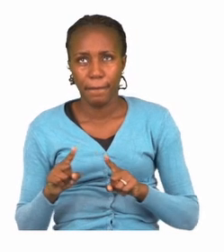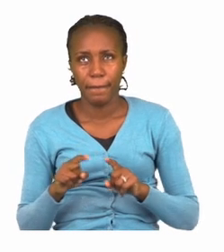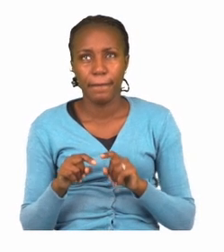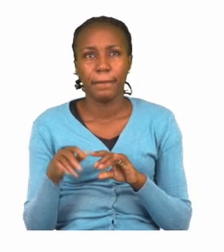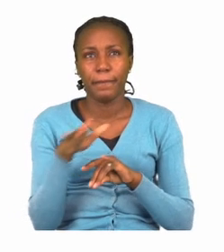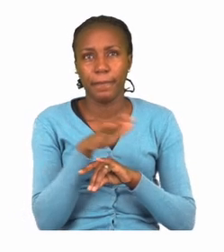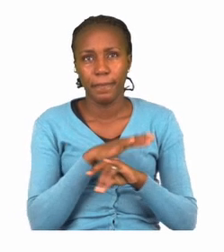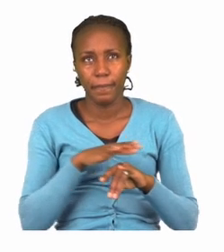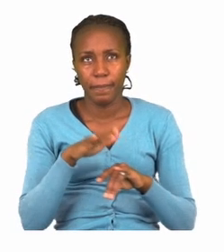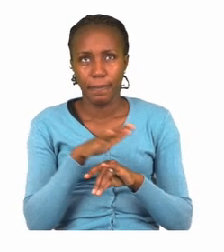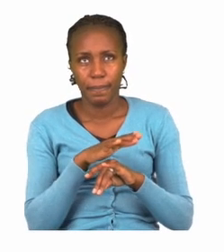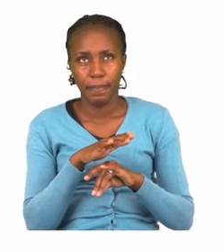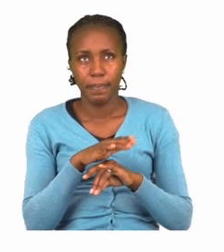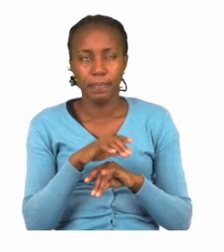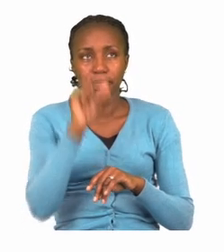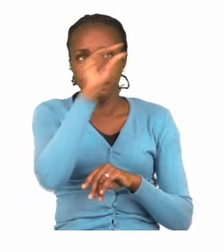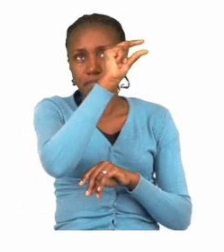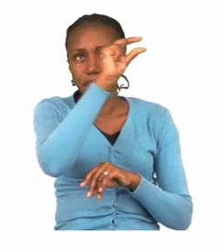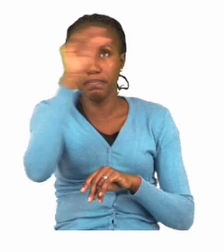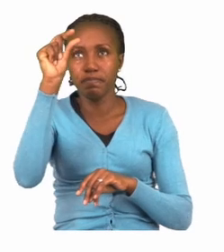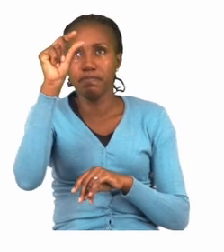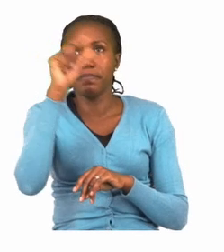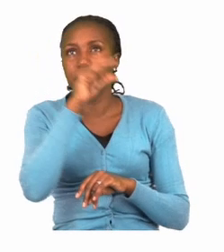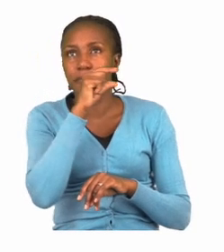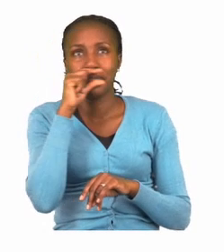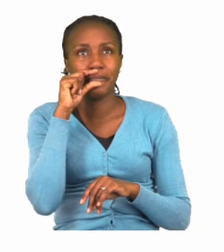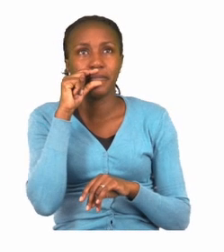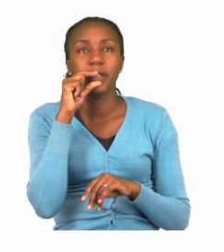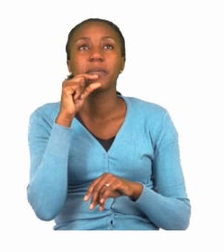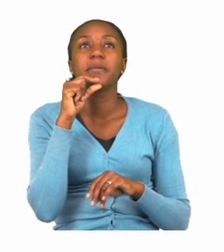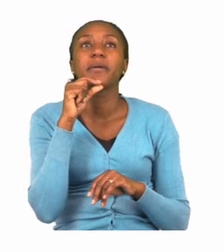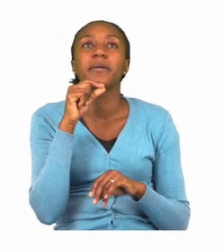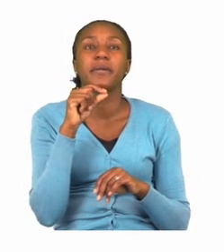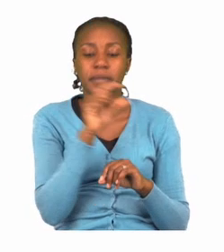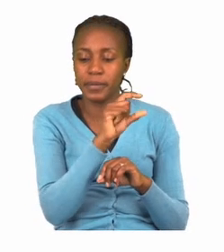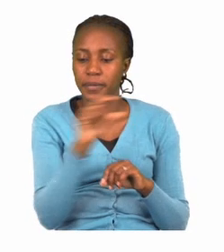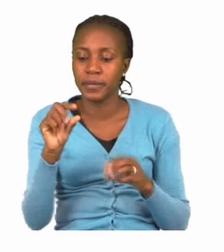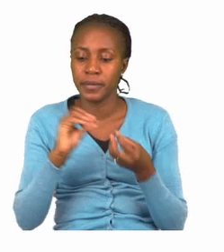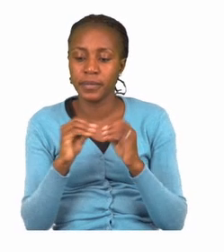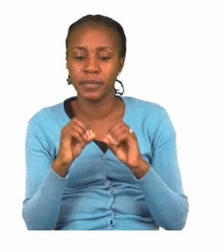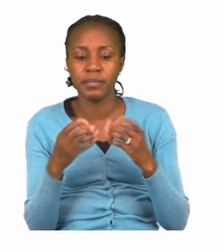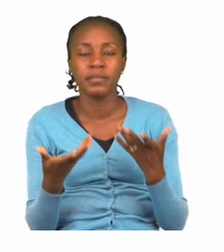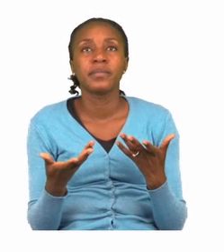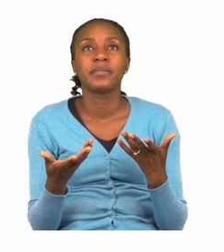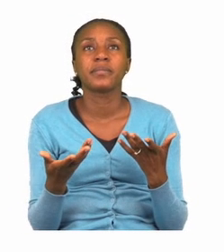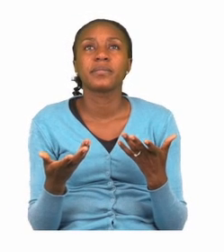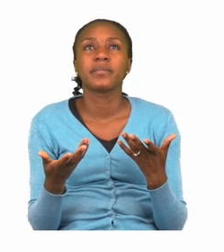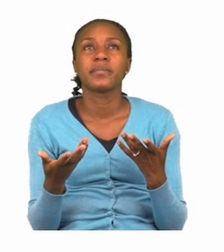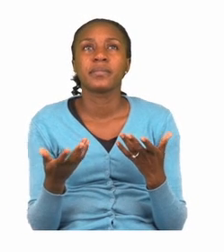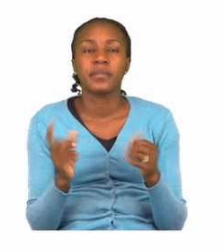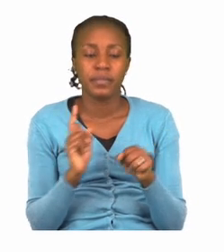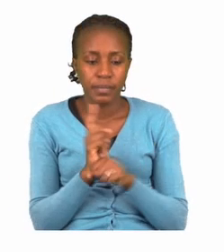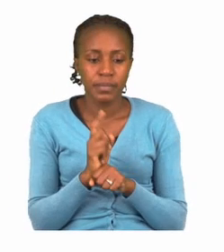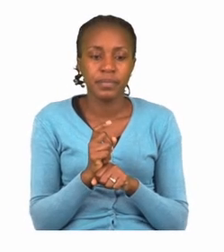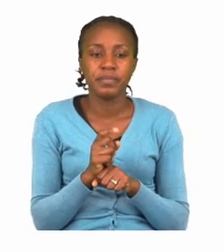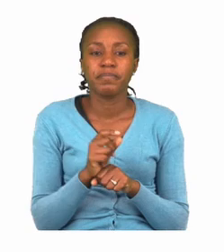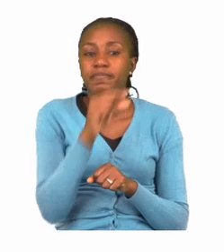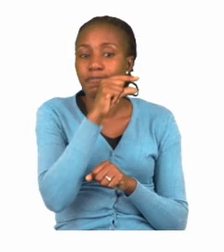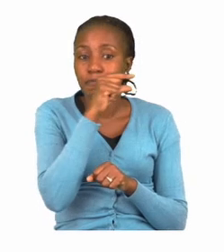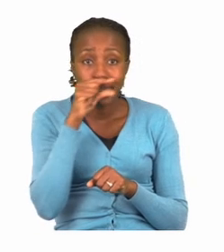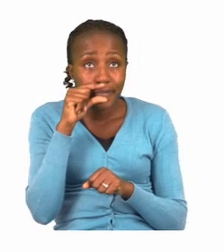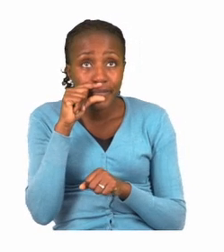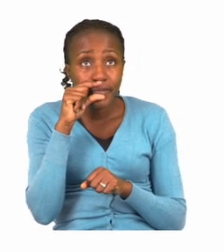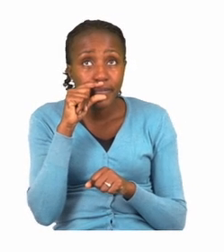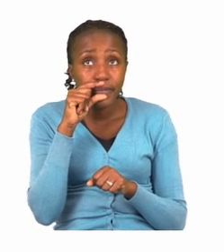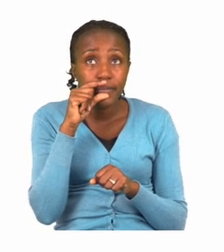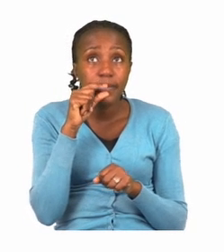words on top. So you have to say the word and then clap out the